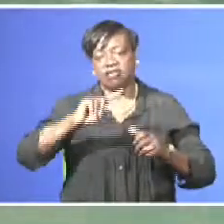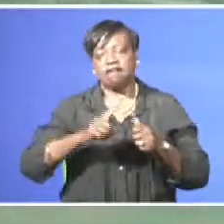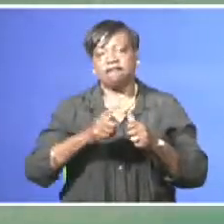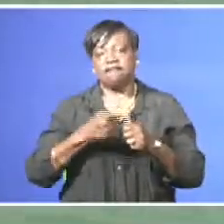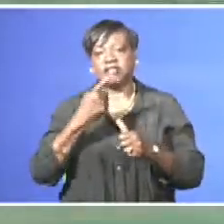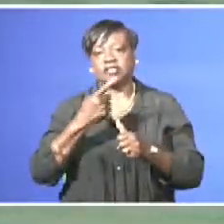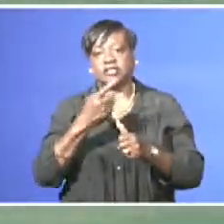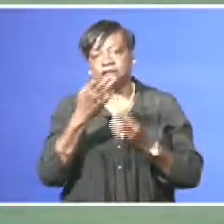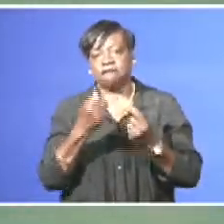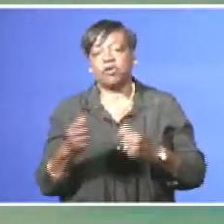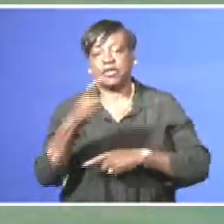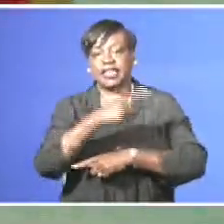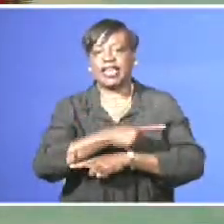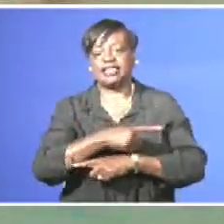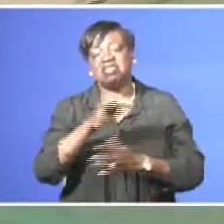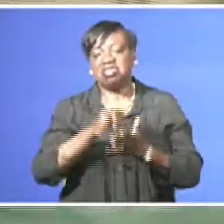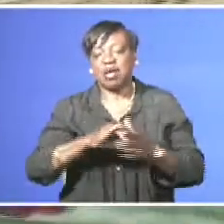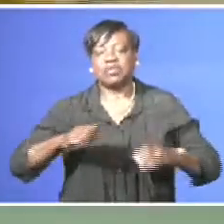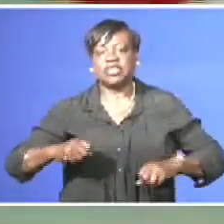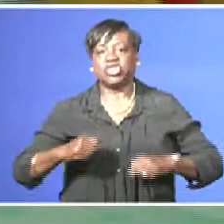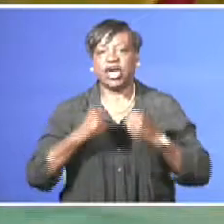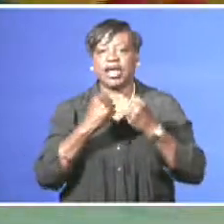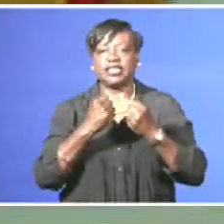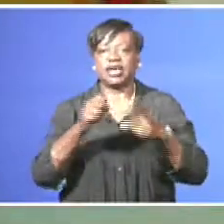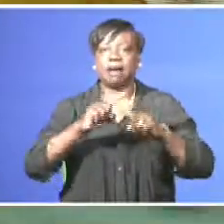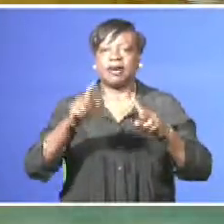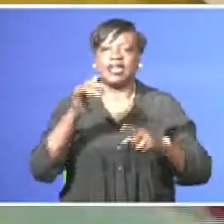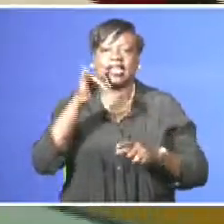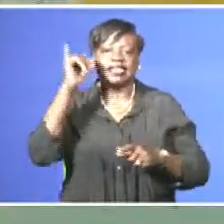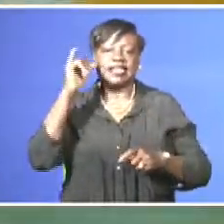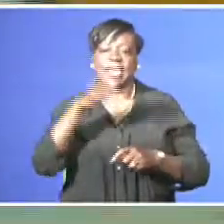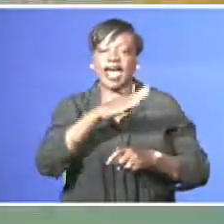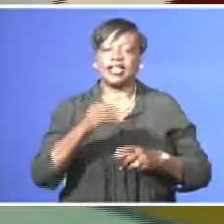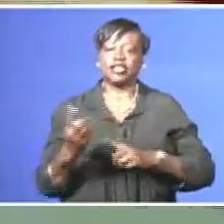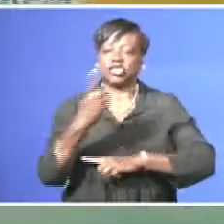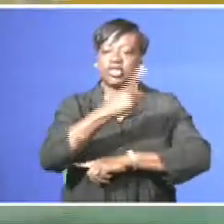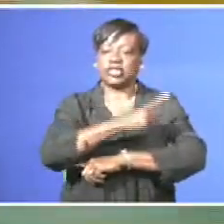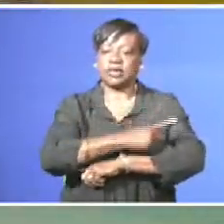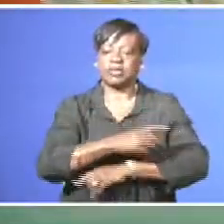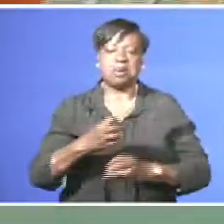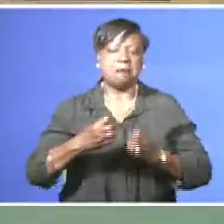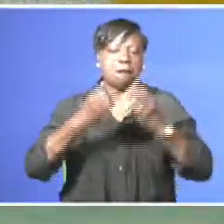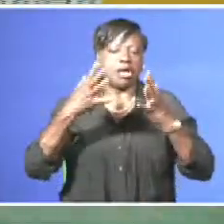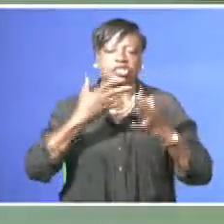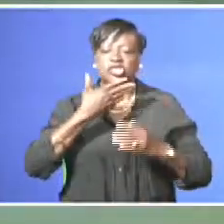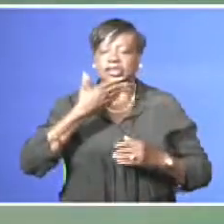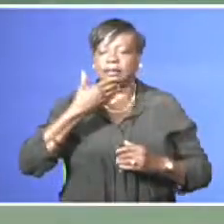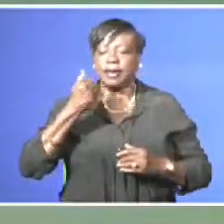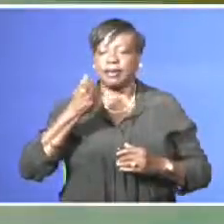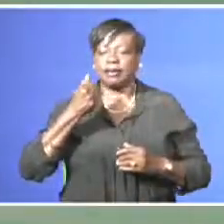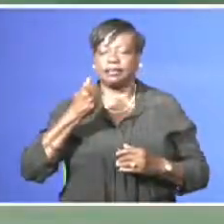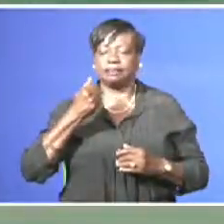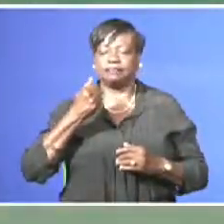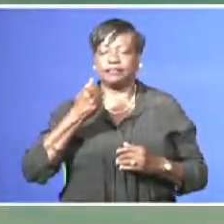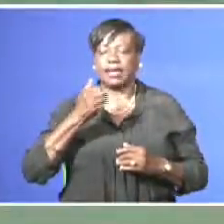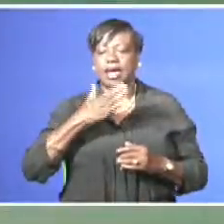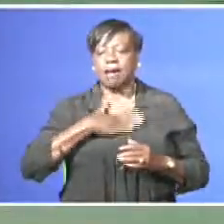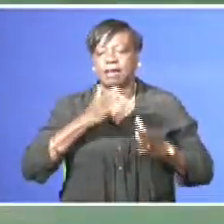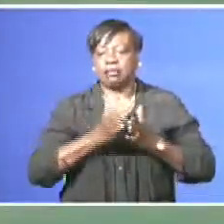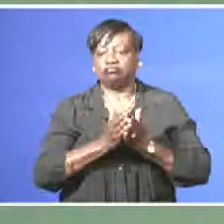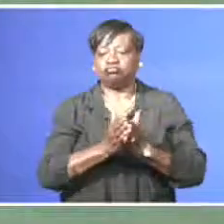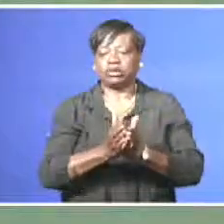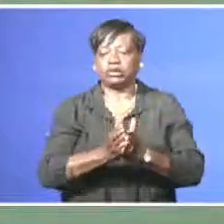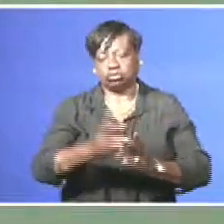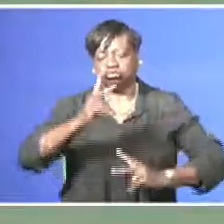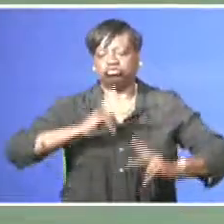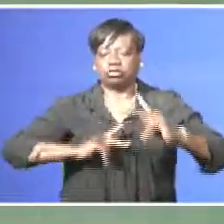was a little challenge there. But yesterday and today was much better. But my boat performs well if